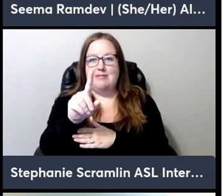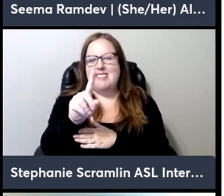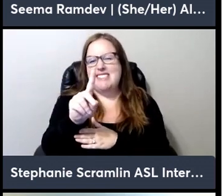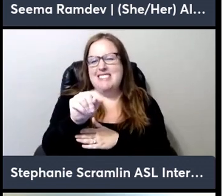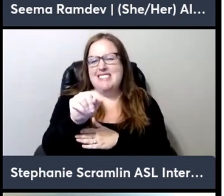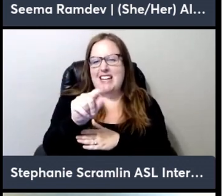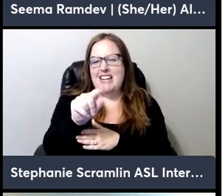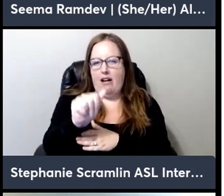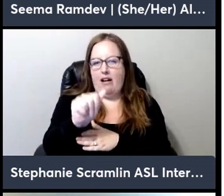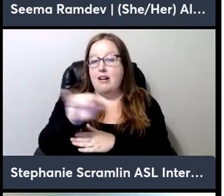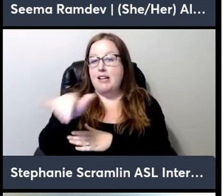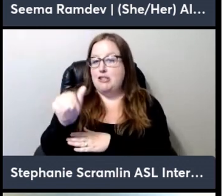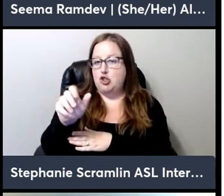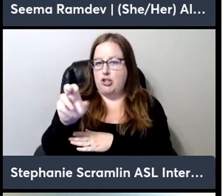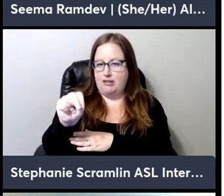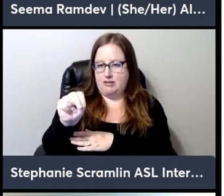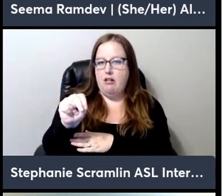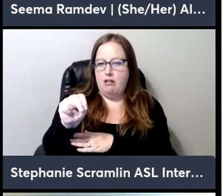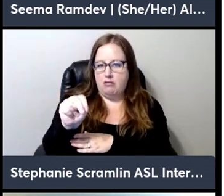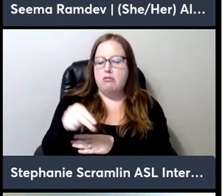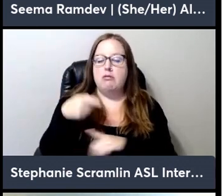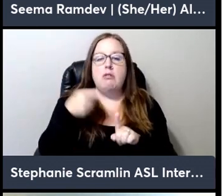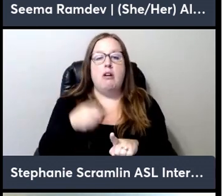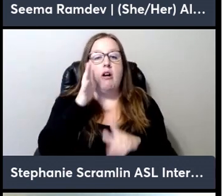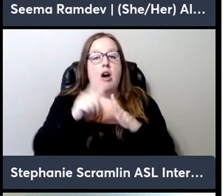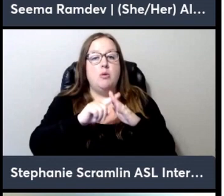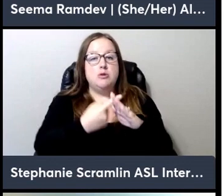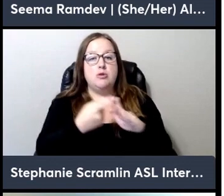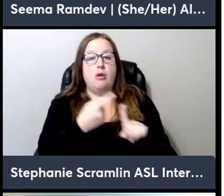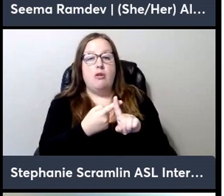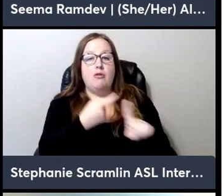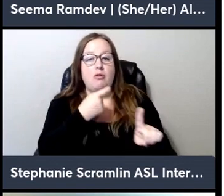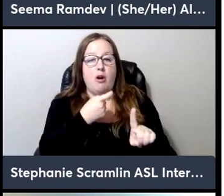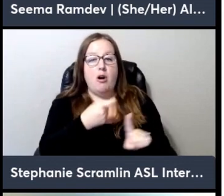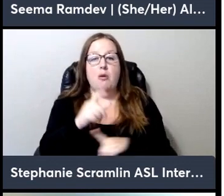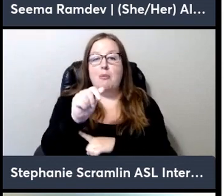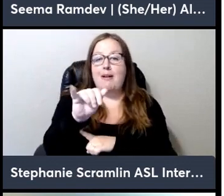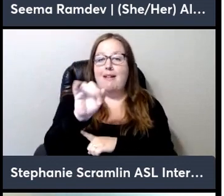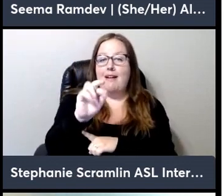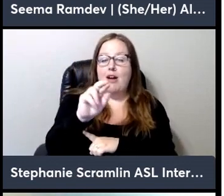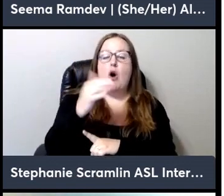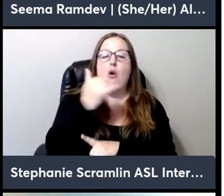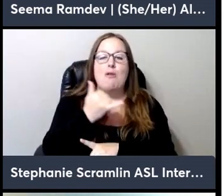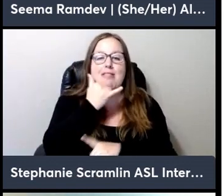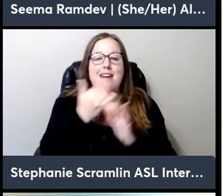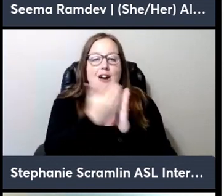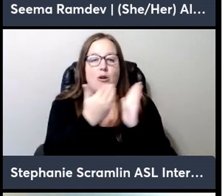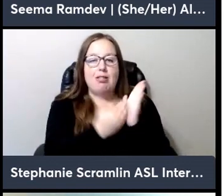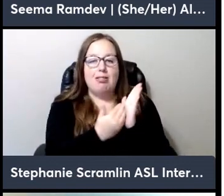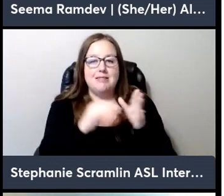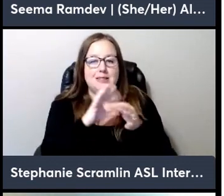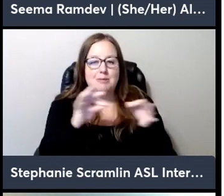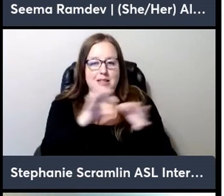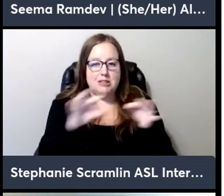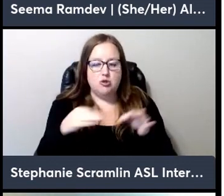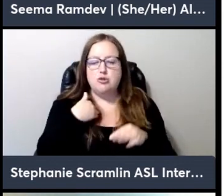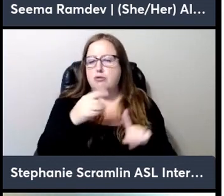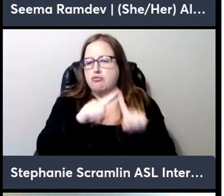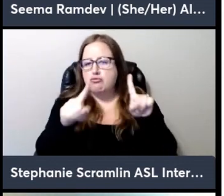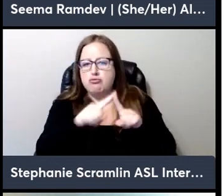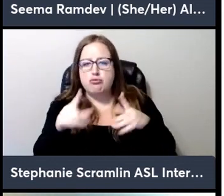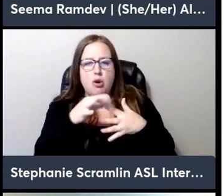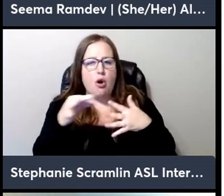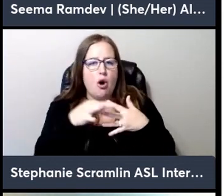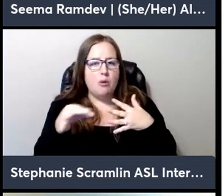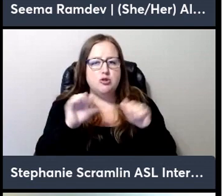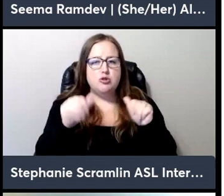JSON. And I definitely want to start from the earliest message in the stream. There are various options. You can also start